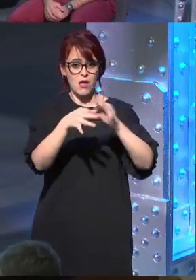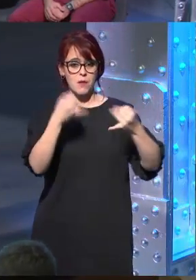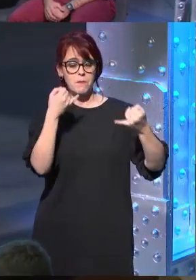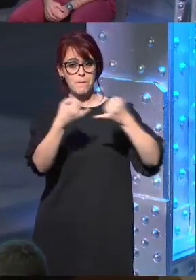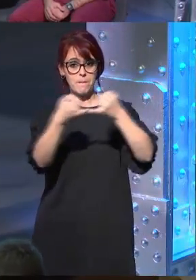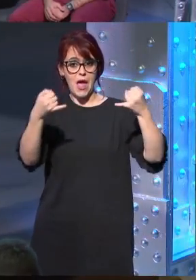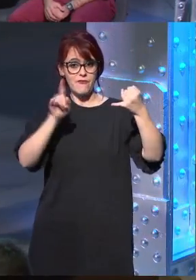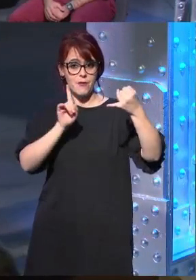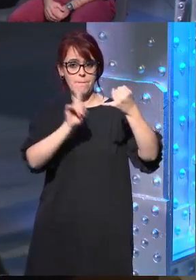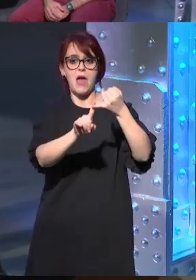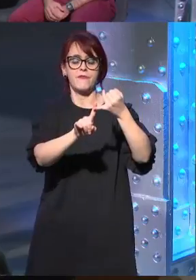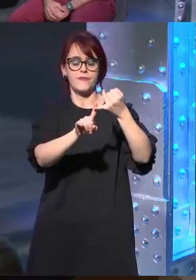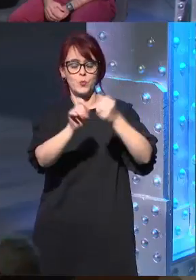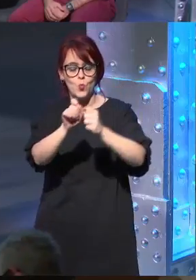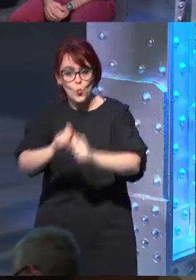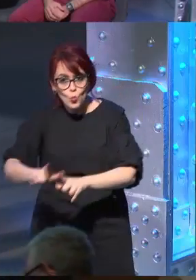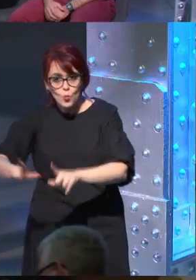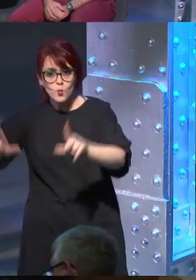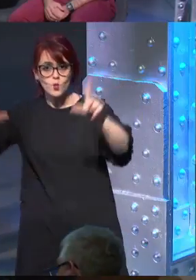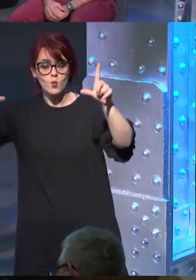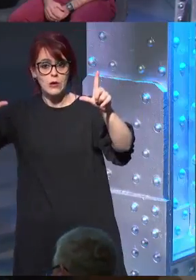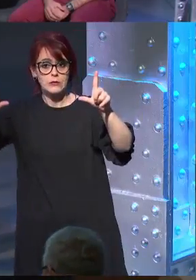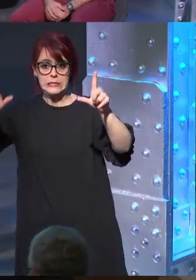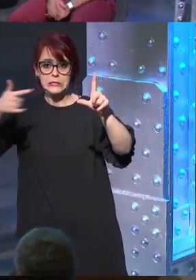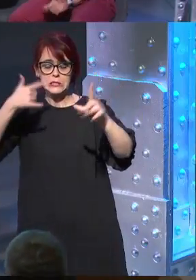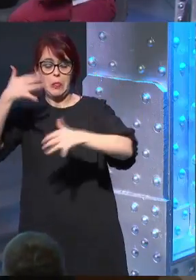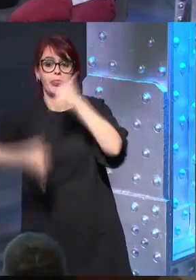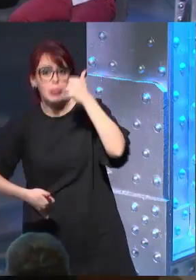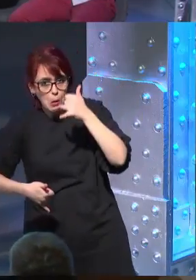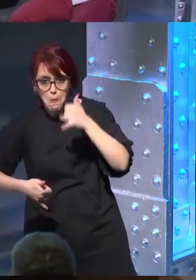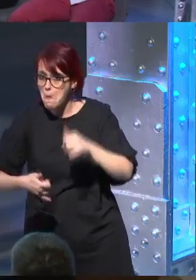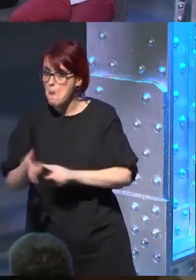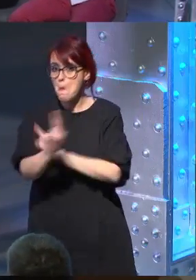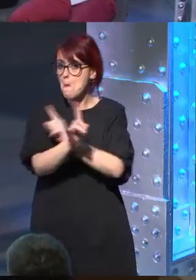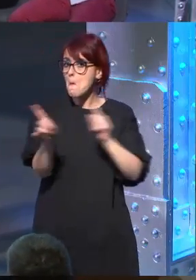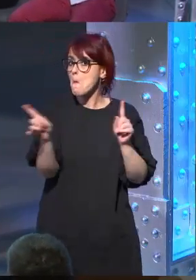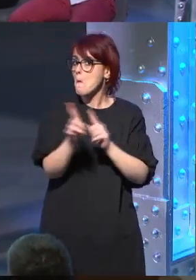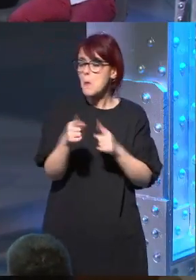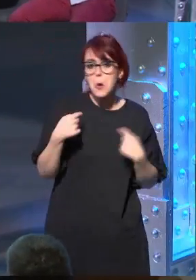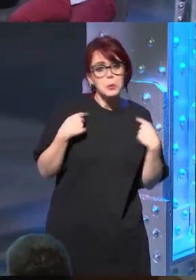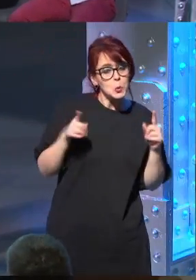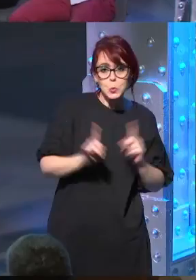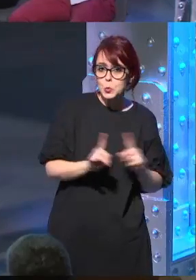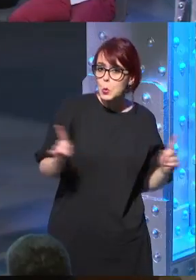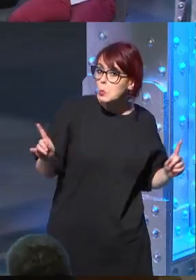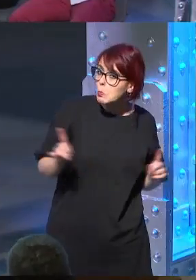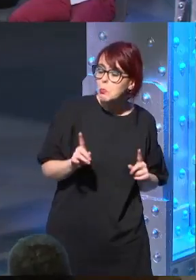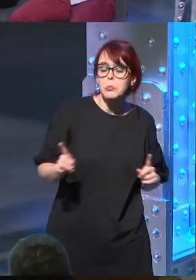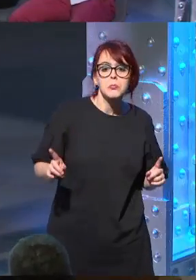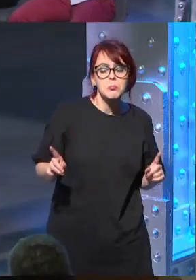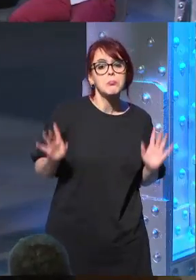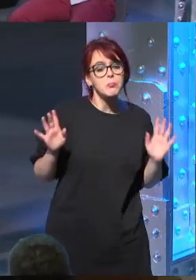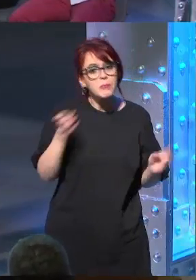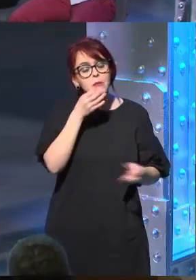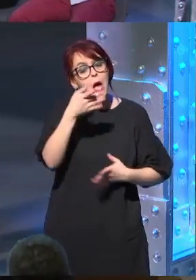it happened to you that you have sometimes clicked on a link that a friend has sent you, for instance? No, it